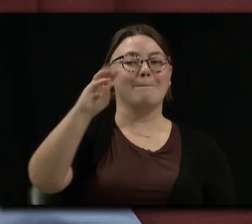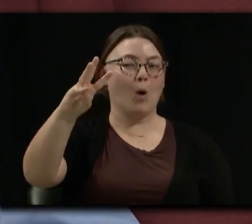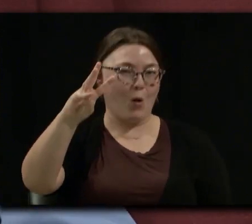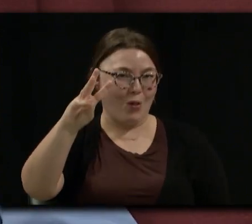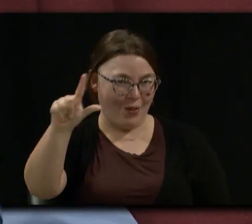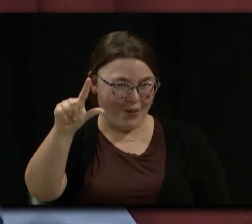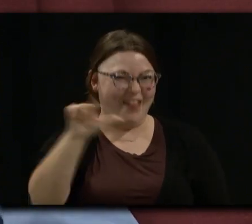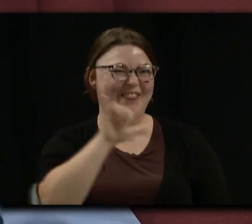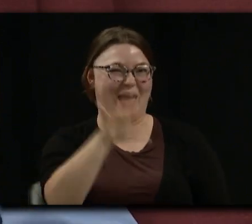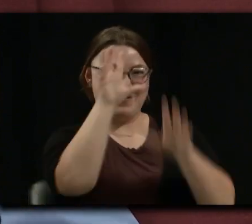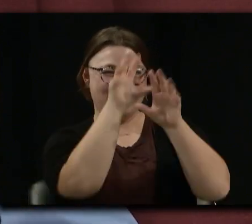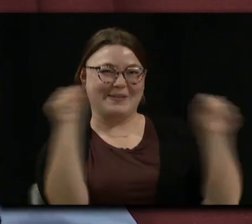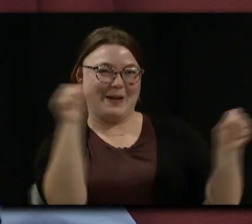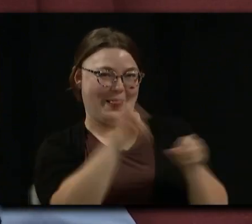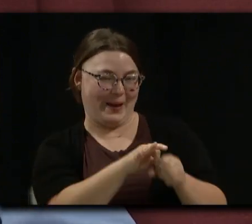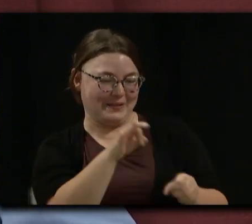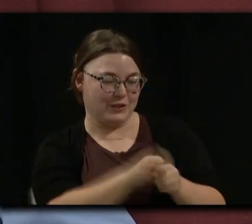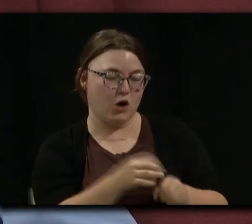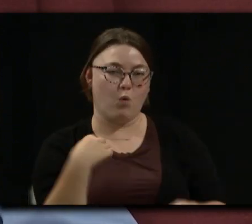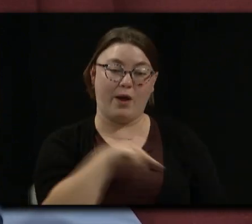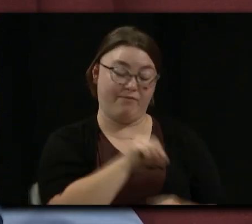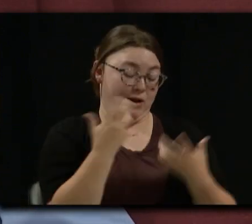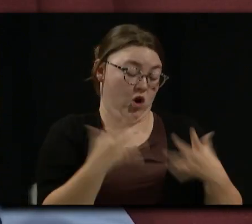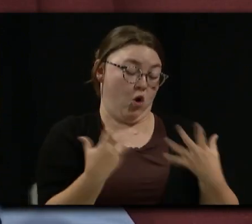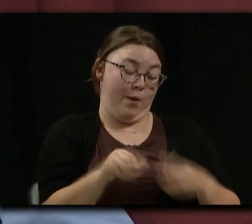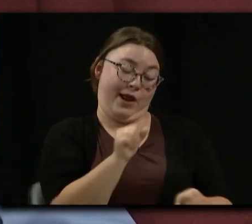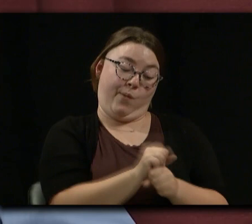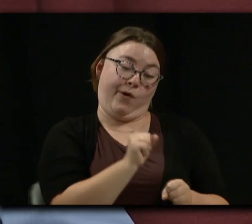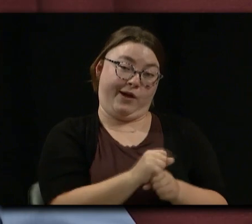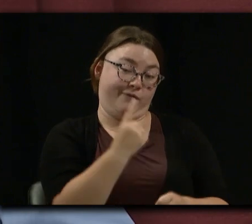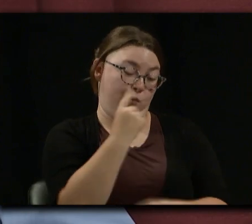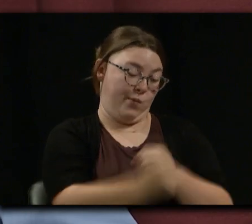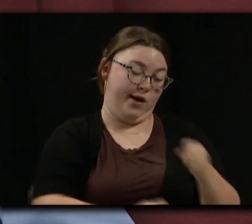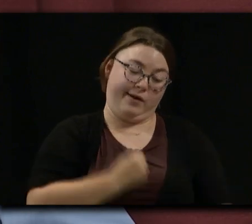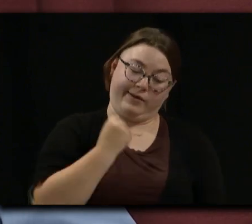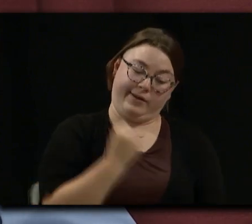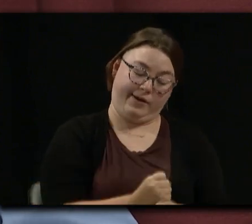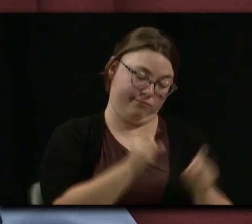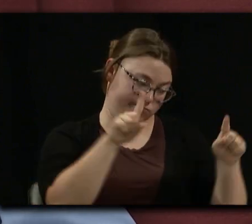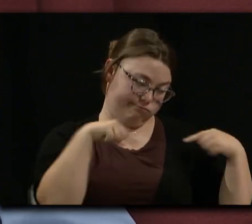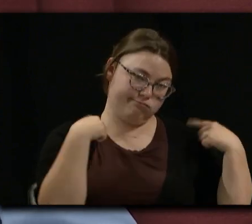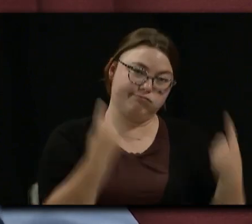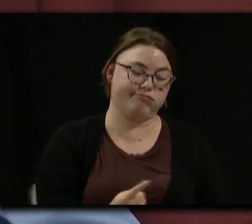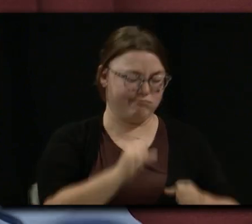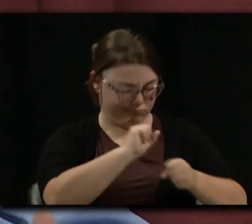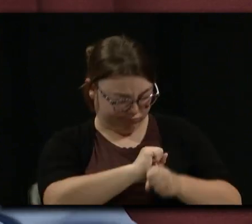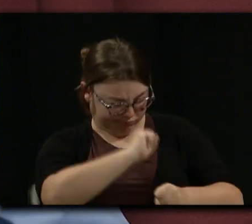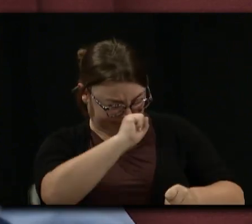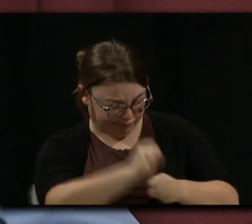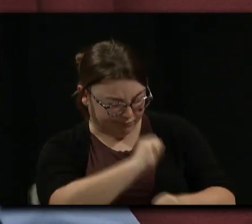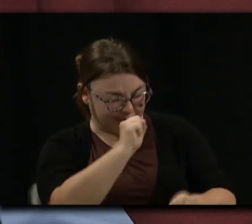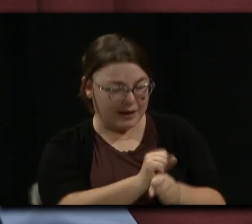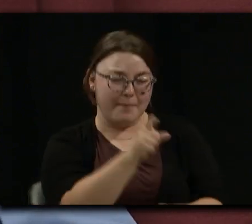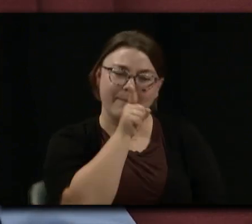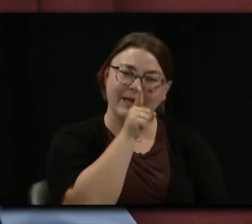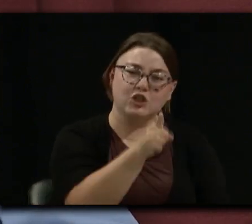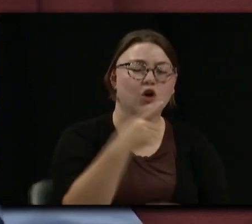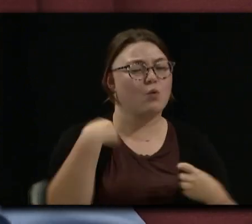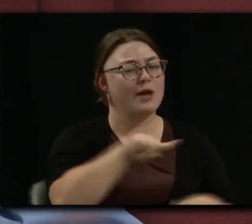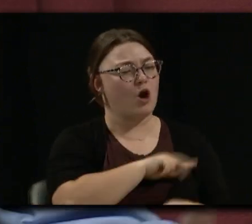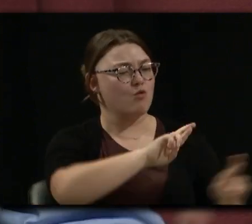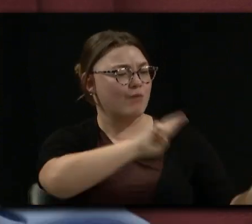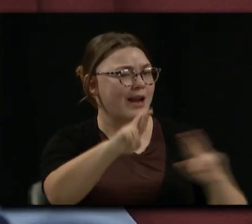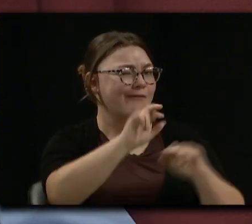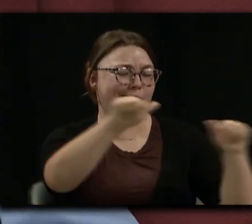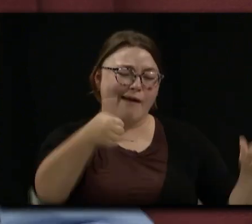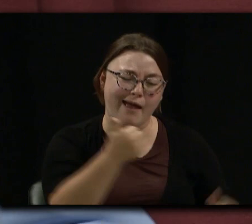been working on it already for a year to make sure that we are ready to take on any challenges that may be for us,